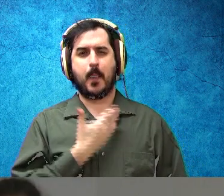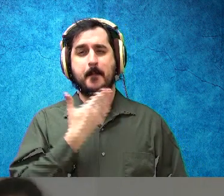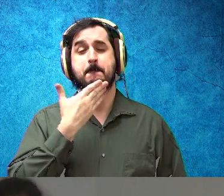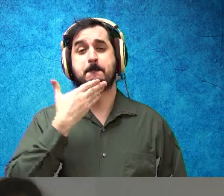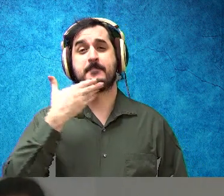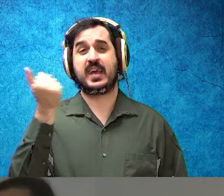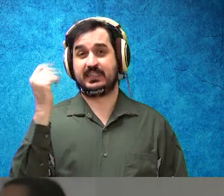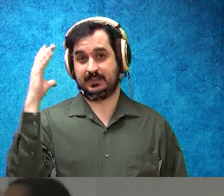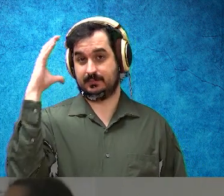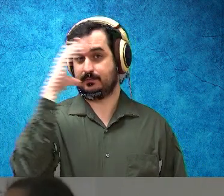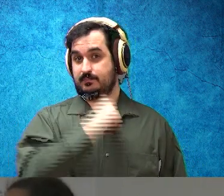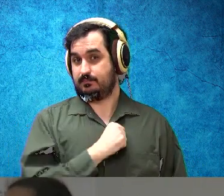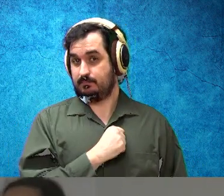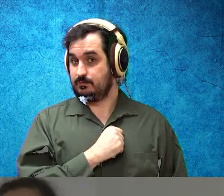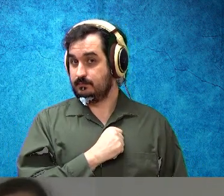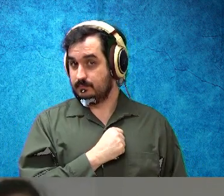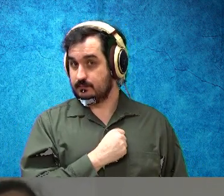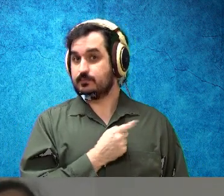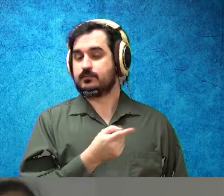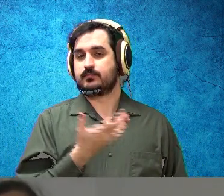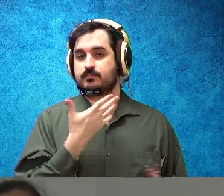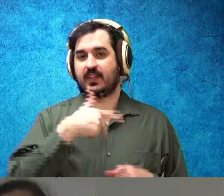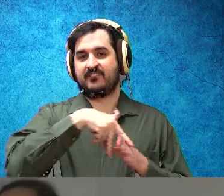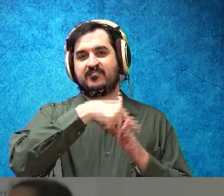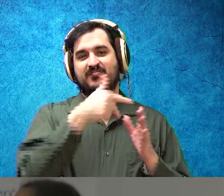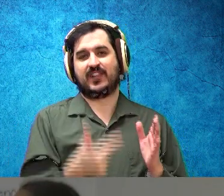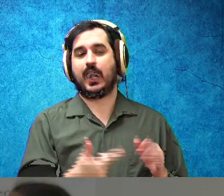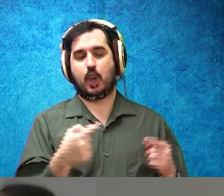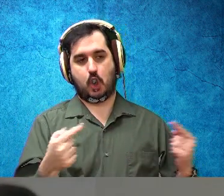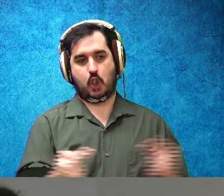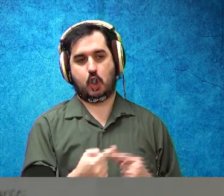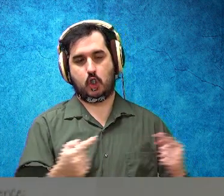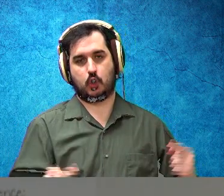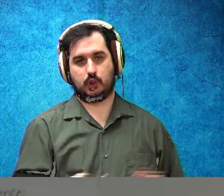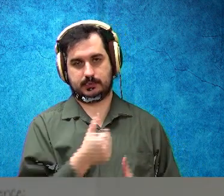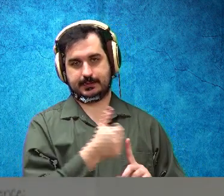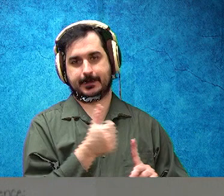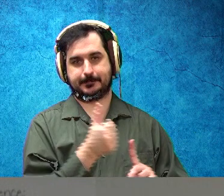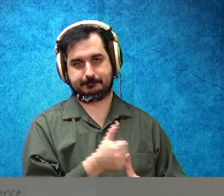our educated guess, would be that she fell and hurt herself. Okay?